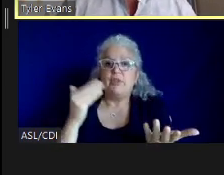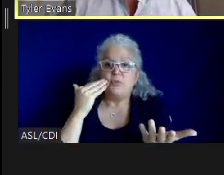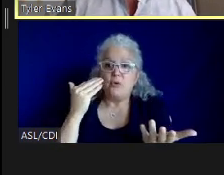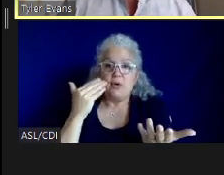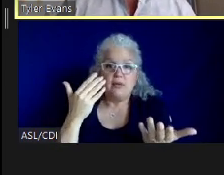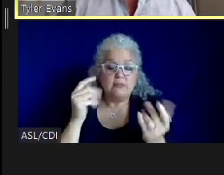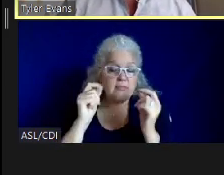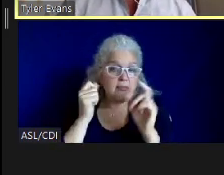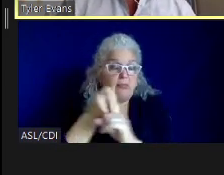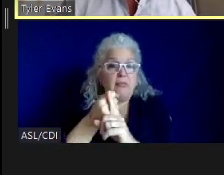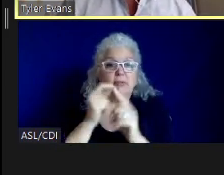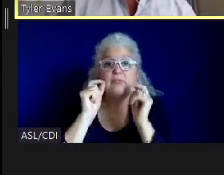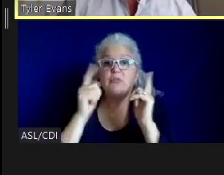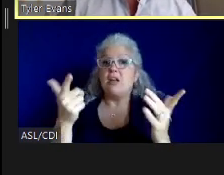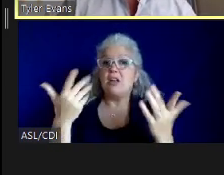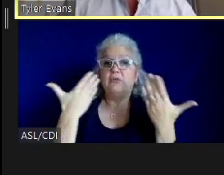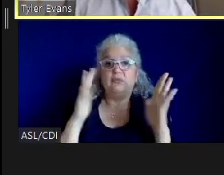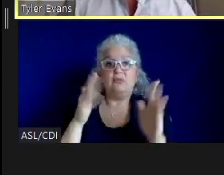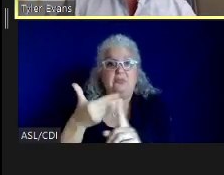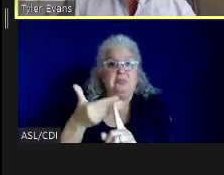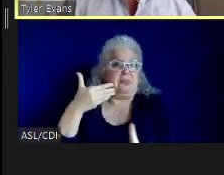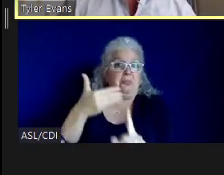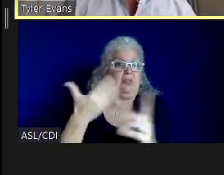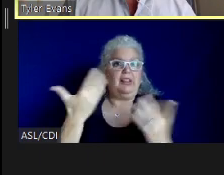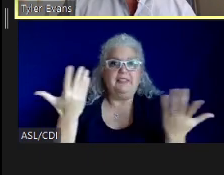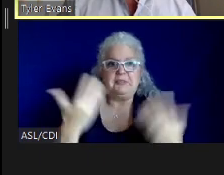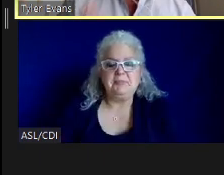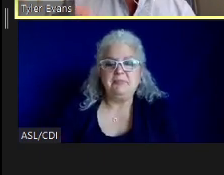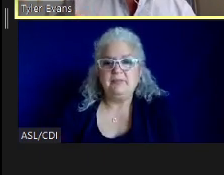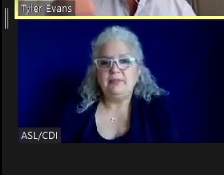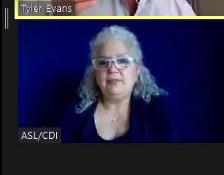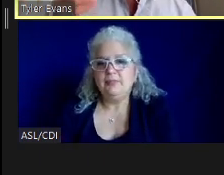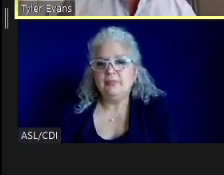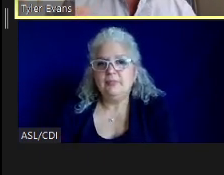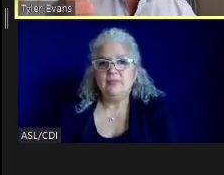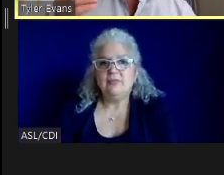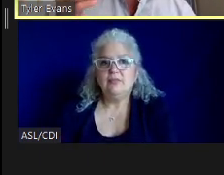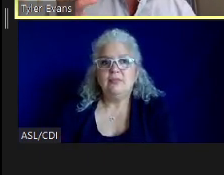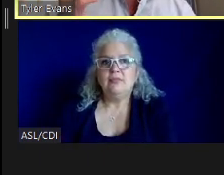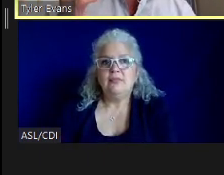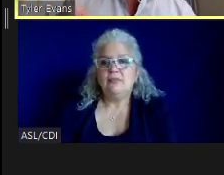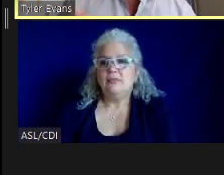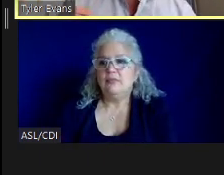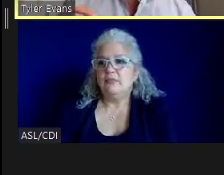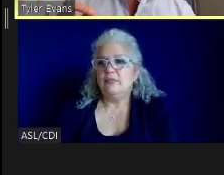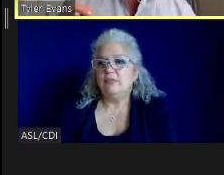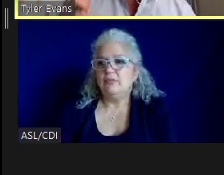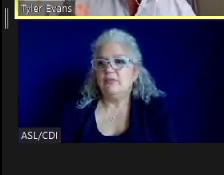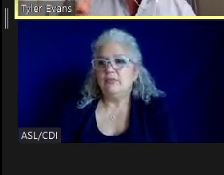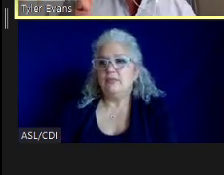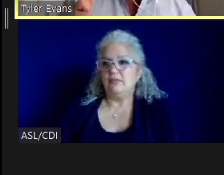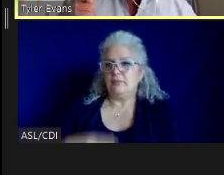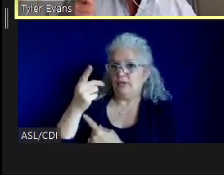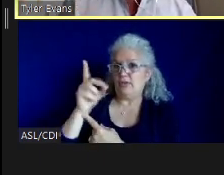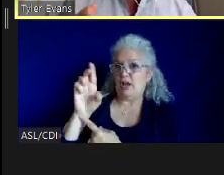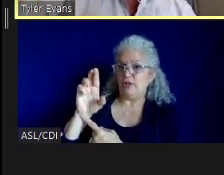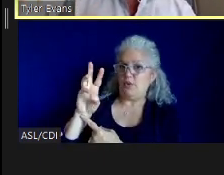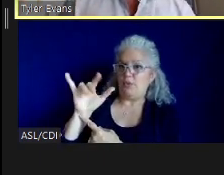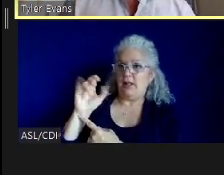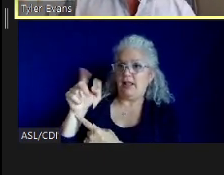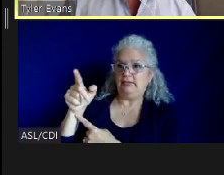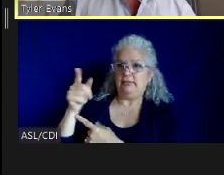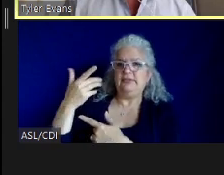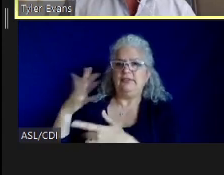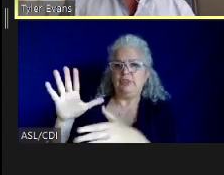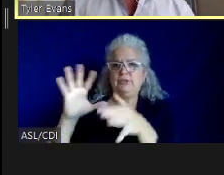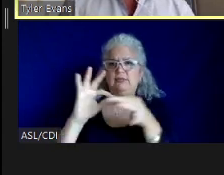So, Dr. Willis had talked already about this, but the efficiency, transparency, and equity is really the core